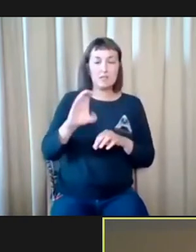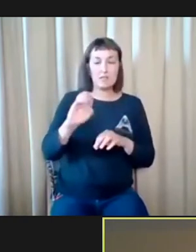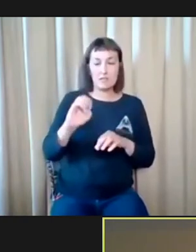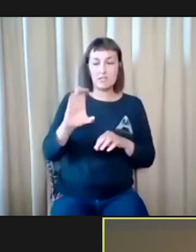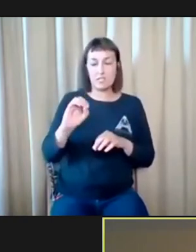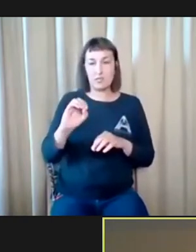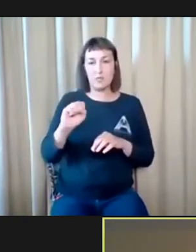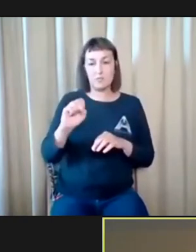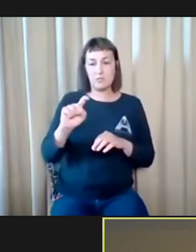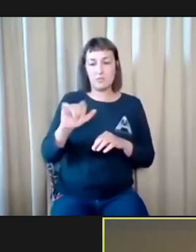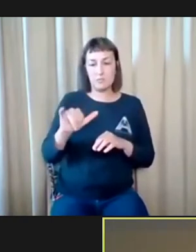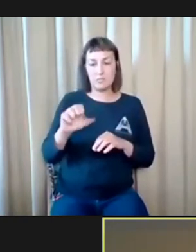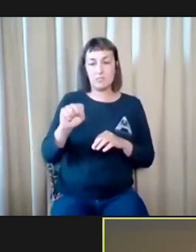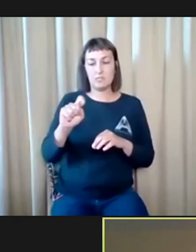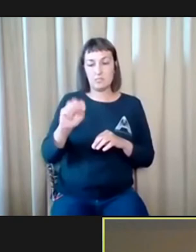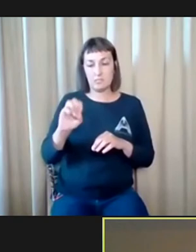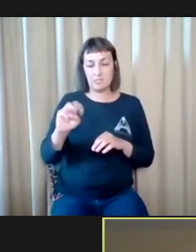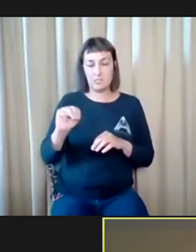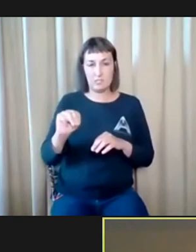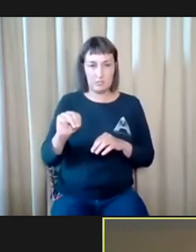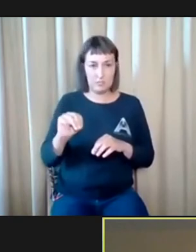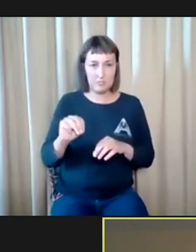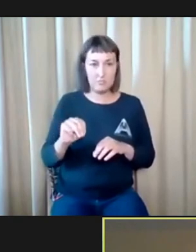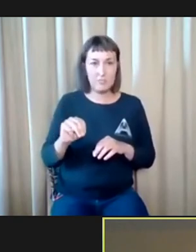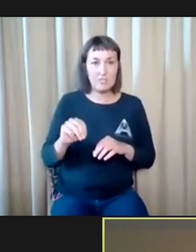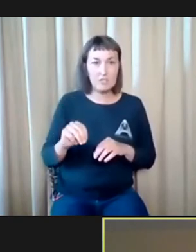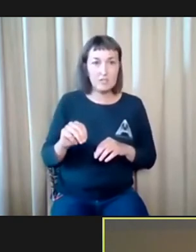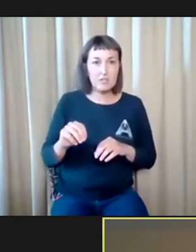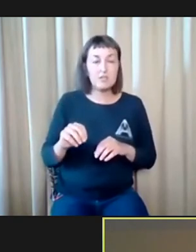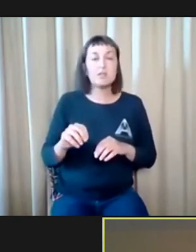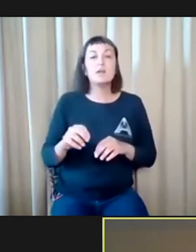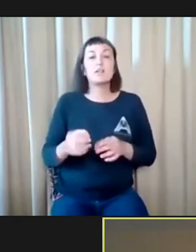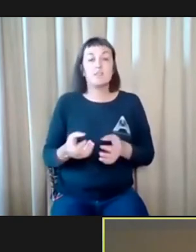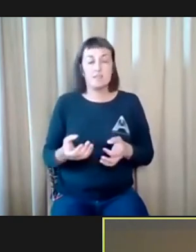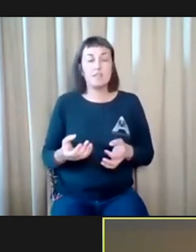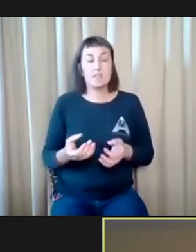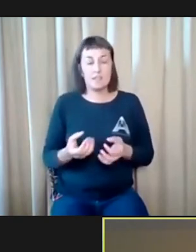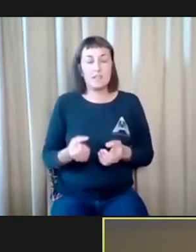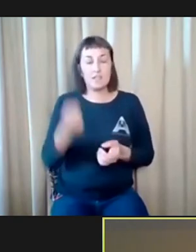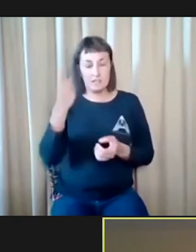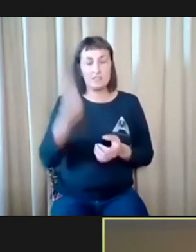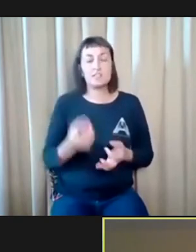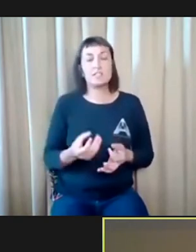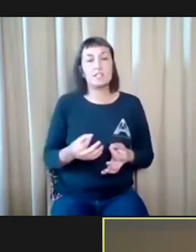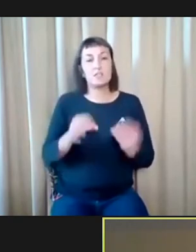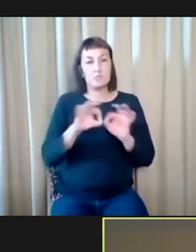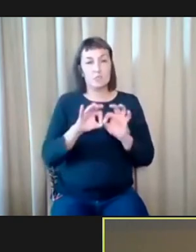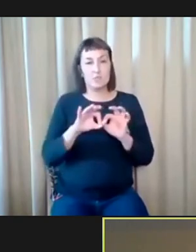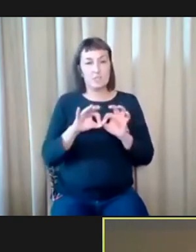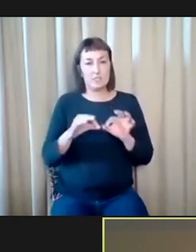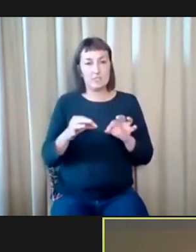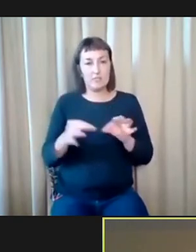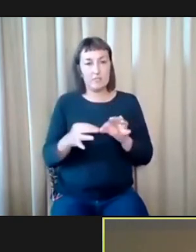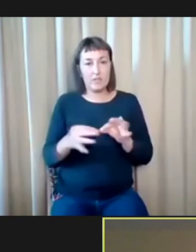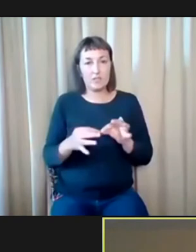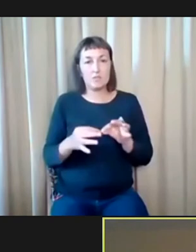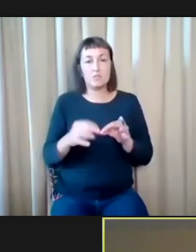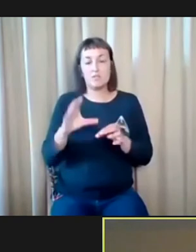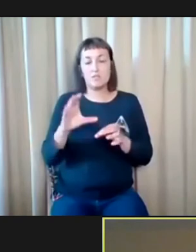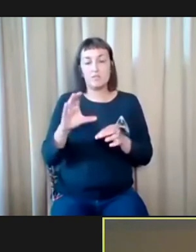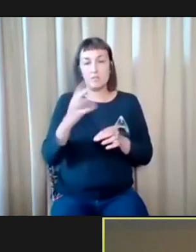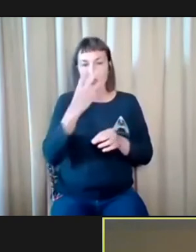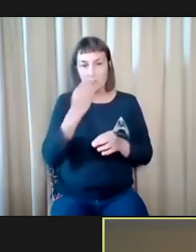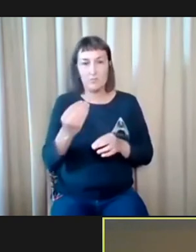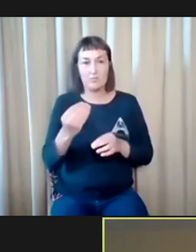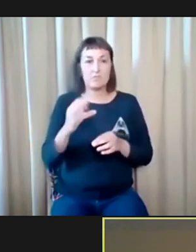also understand their inherent value. And by and large, society does not support these